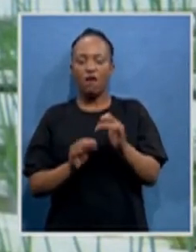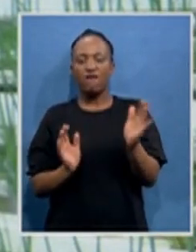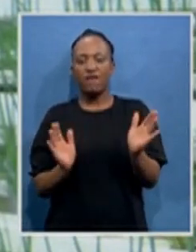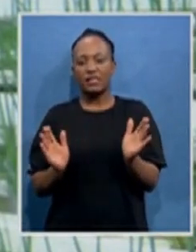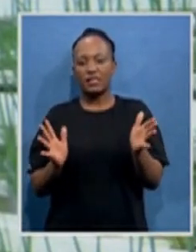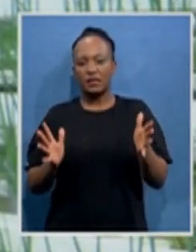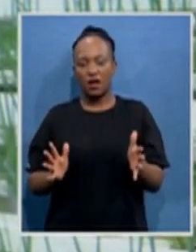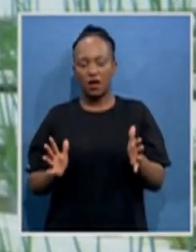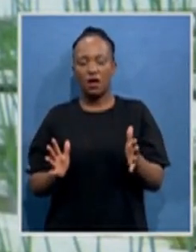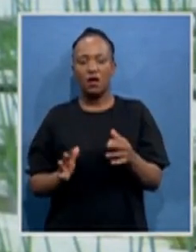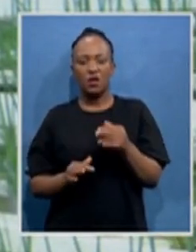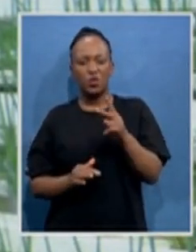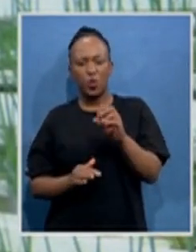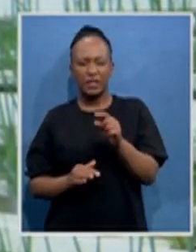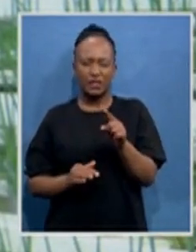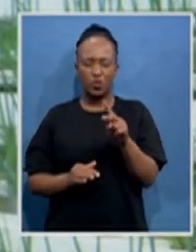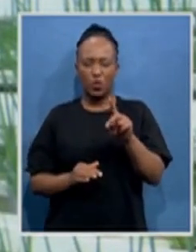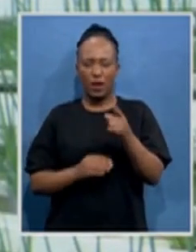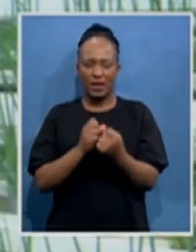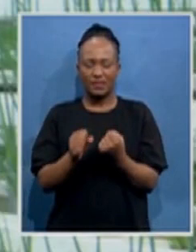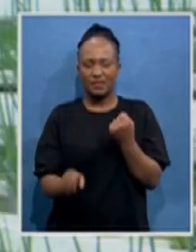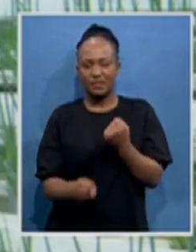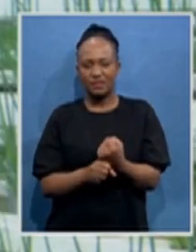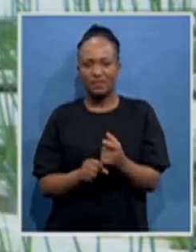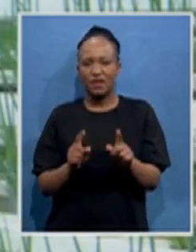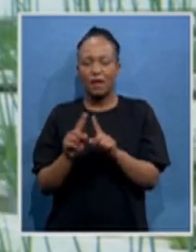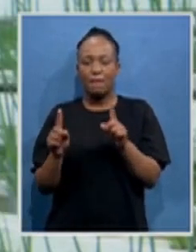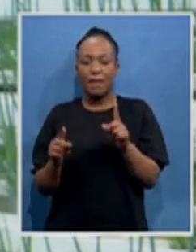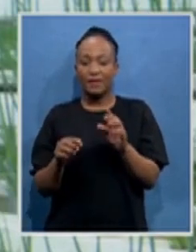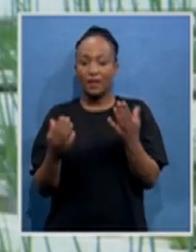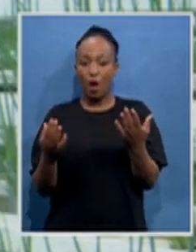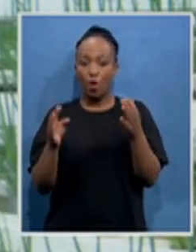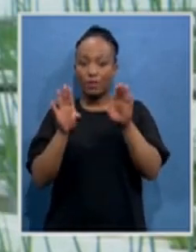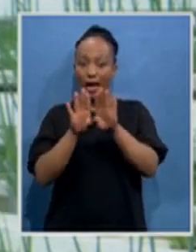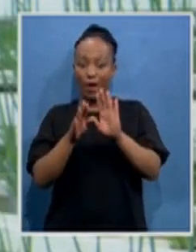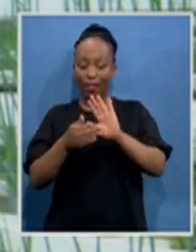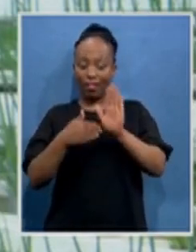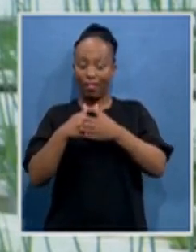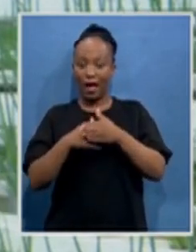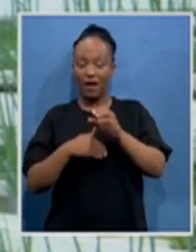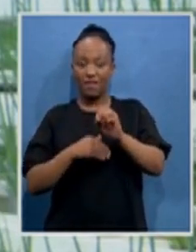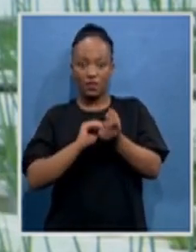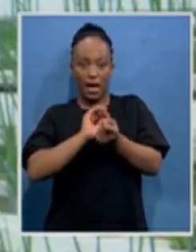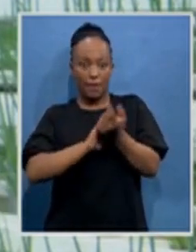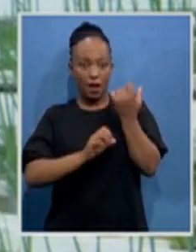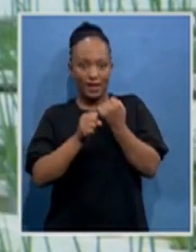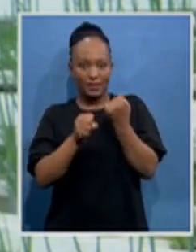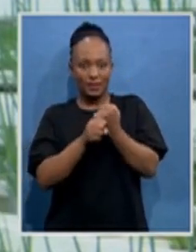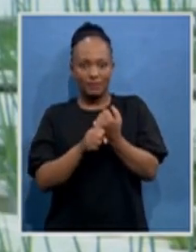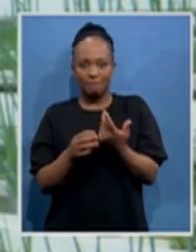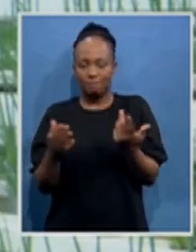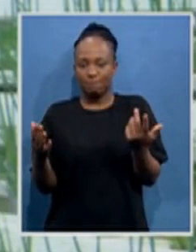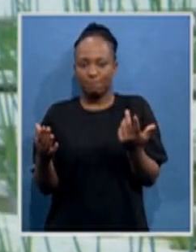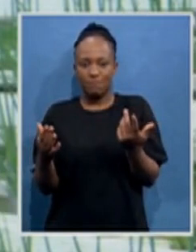due to the lockdown, so we couldn't do much of arts activities. Then the